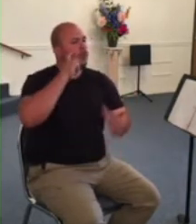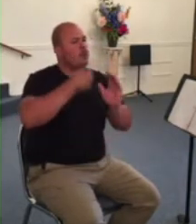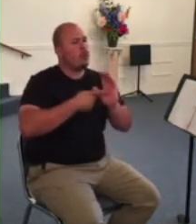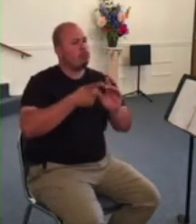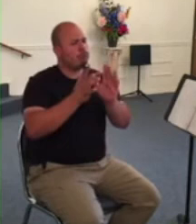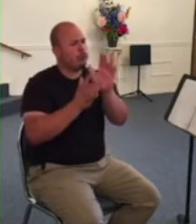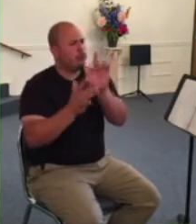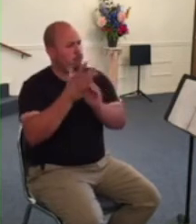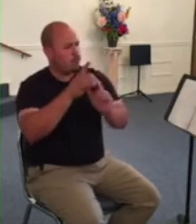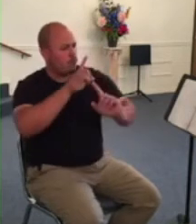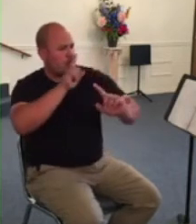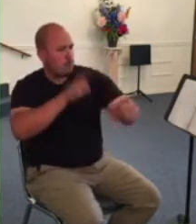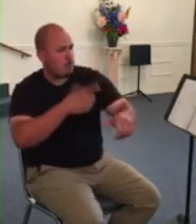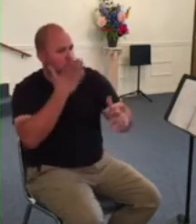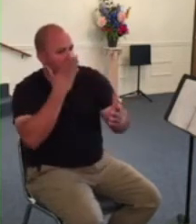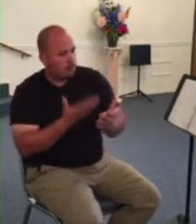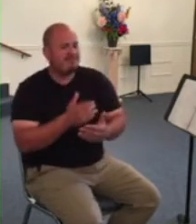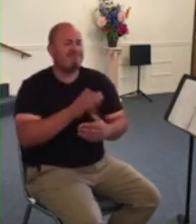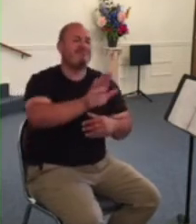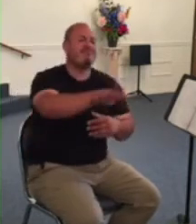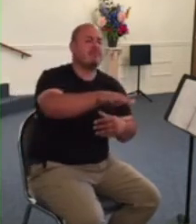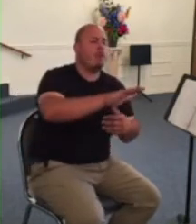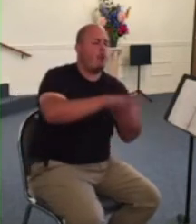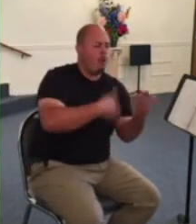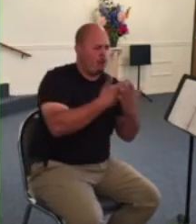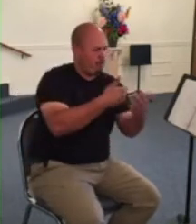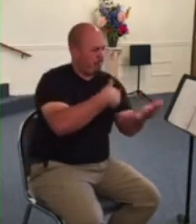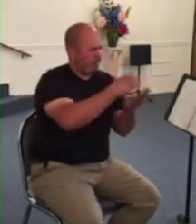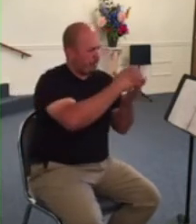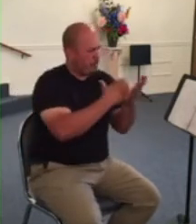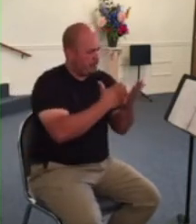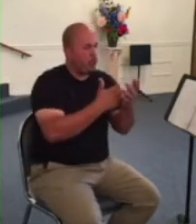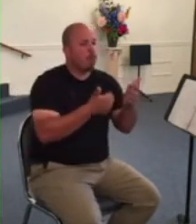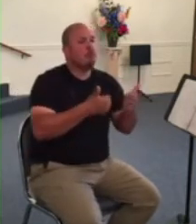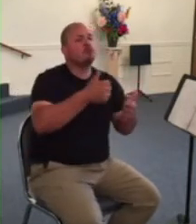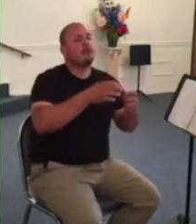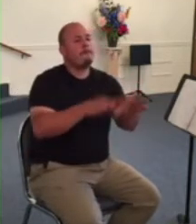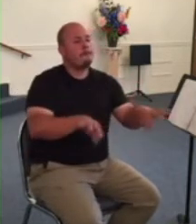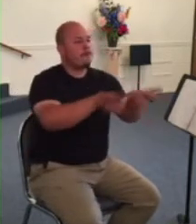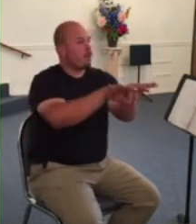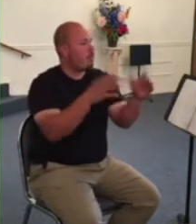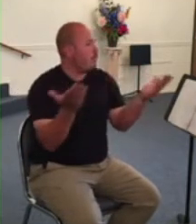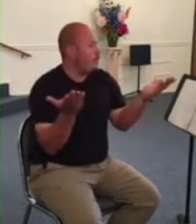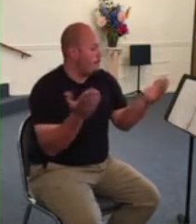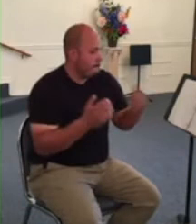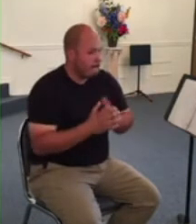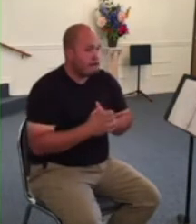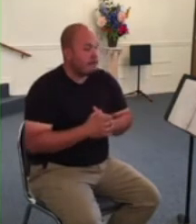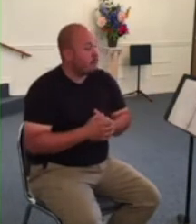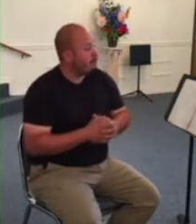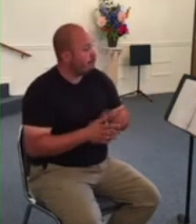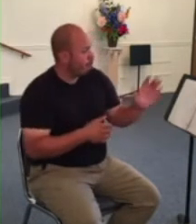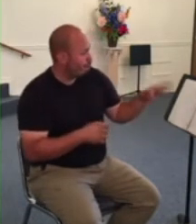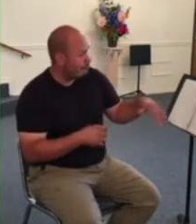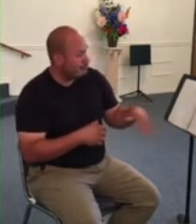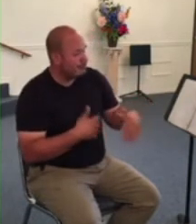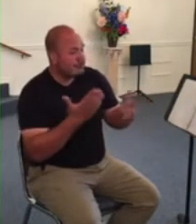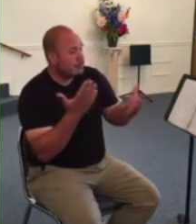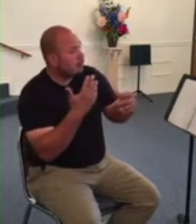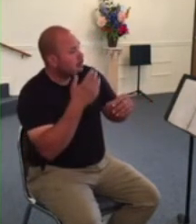of all the commandments which is the most important the most important one answered jesus is this